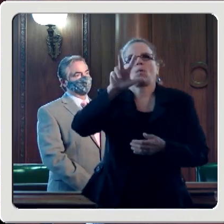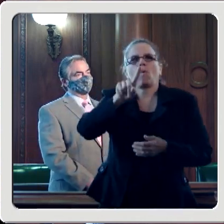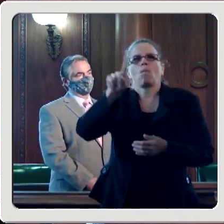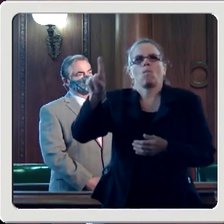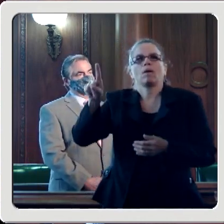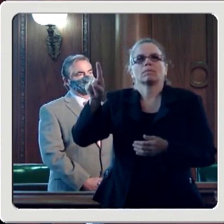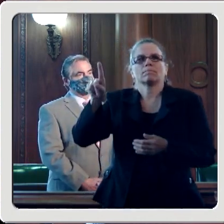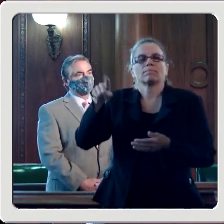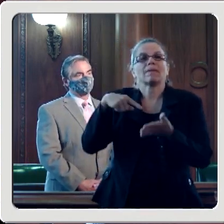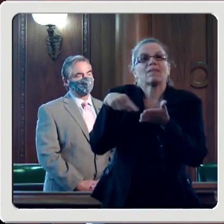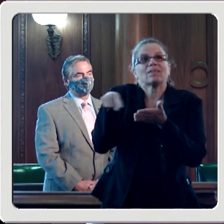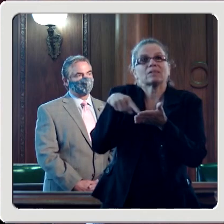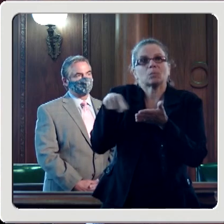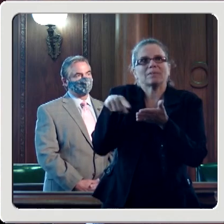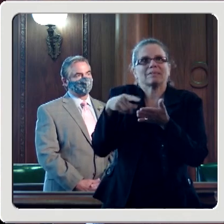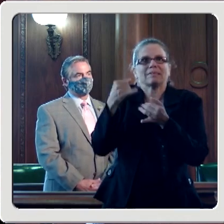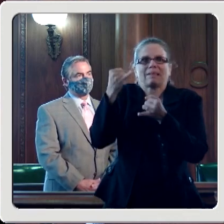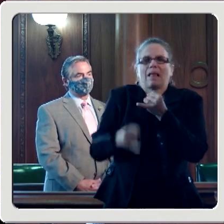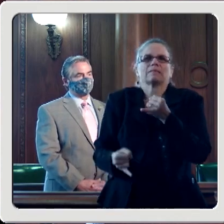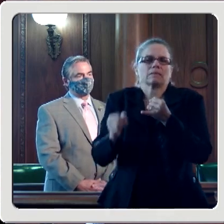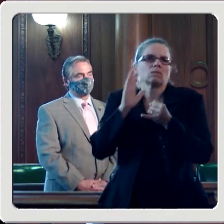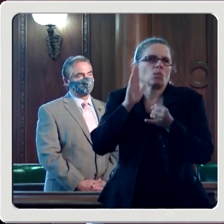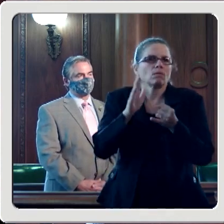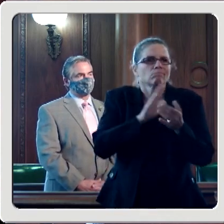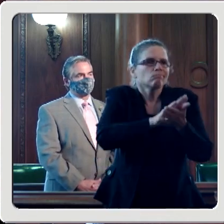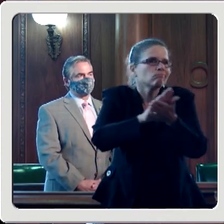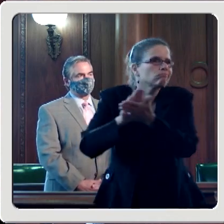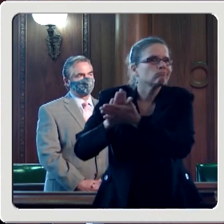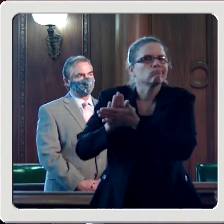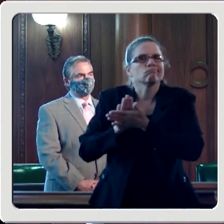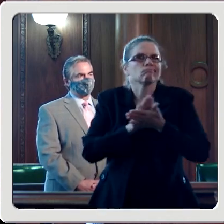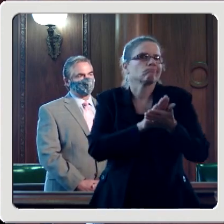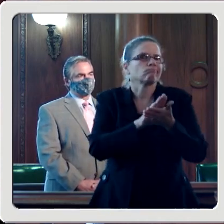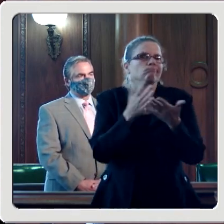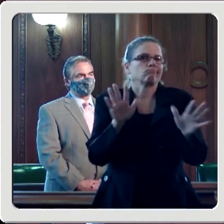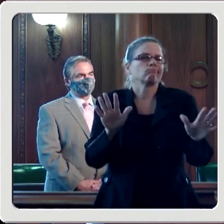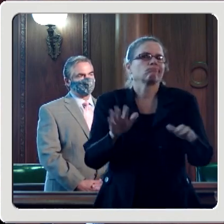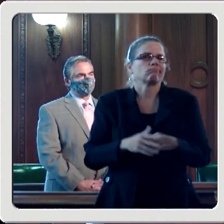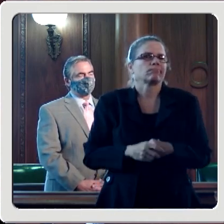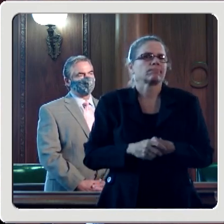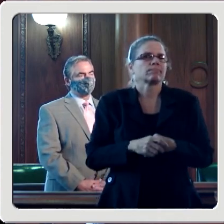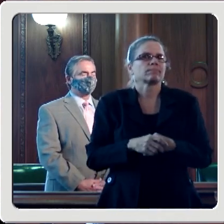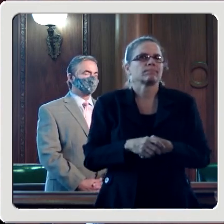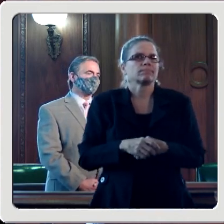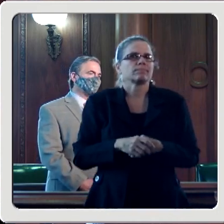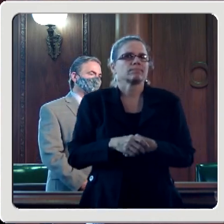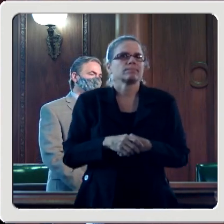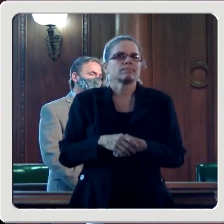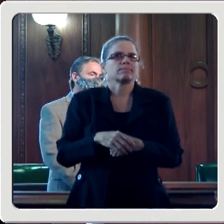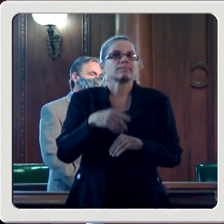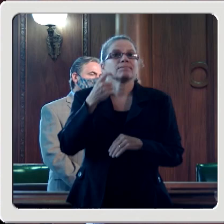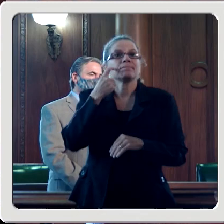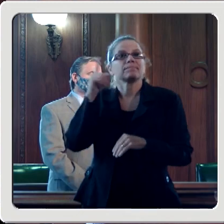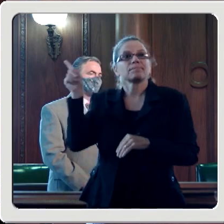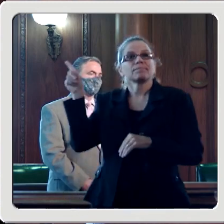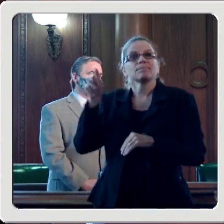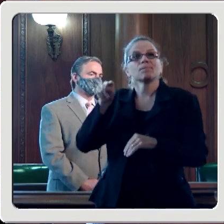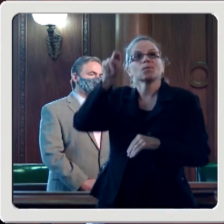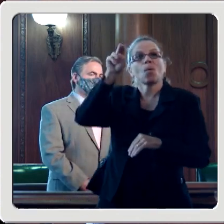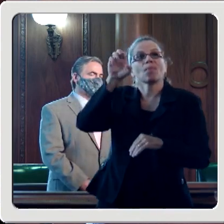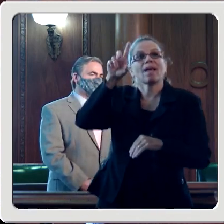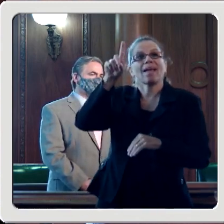near future, we will be, I'm sure, holding an event out there, having a grand opening of the